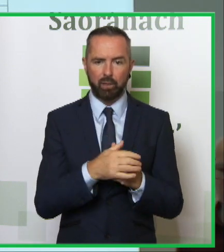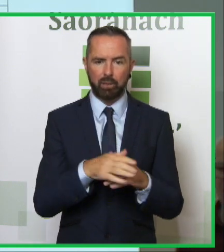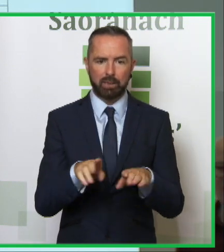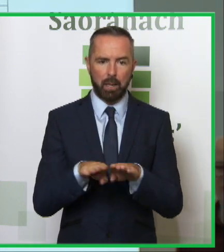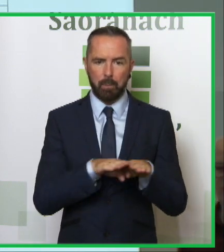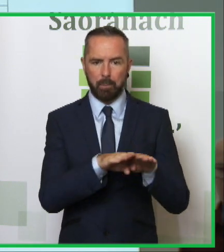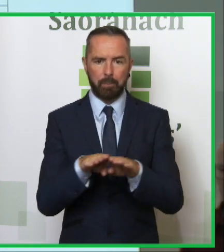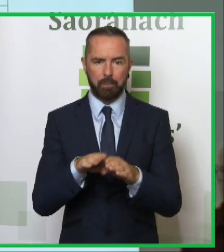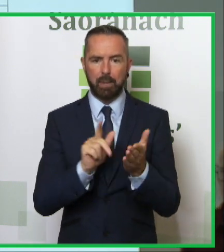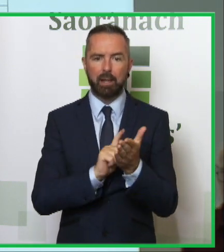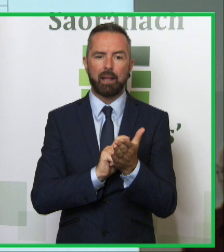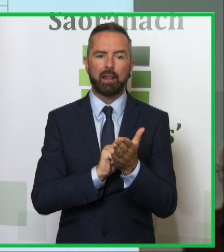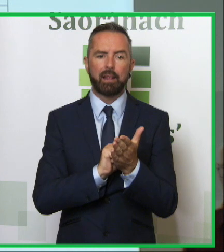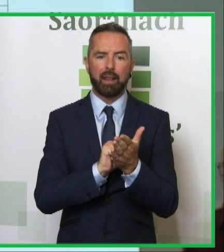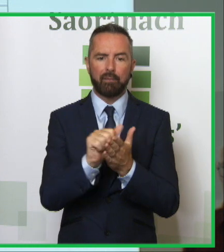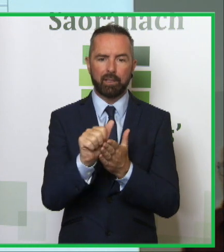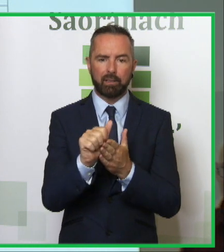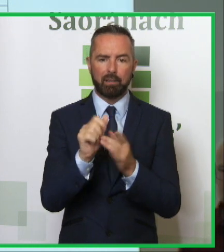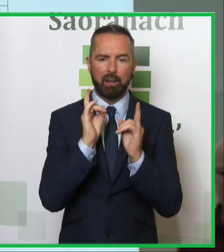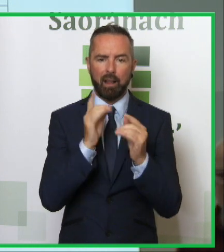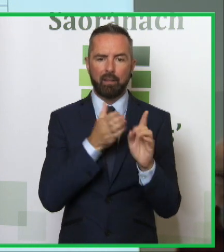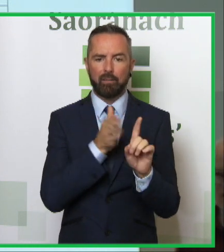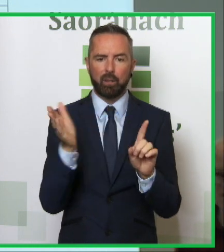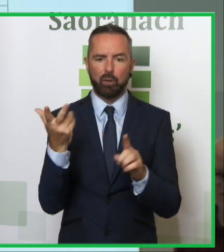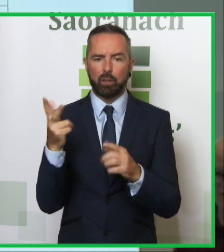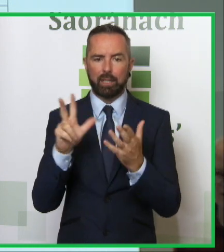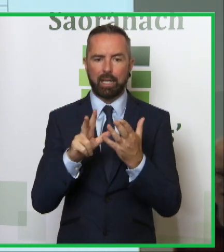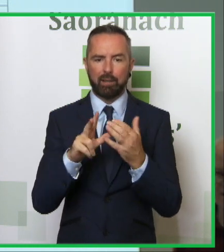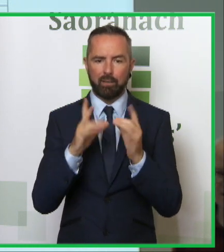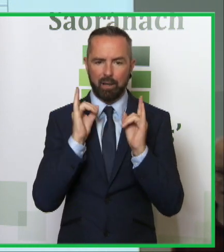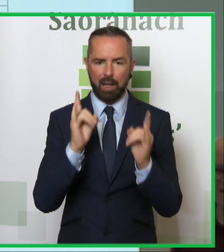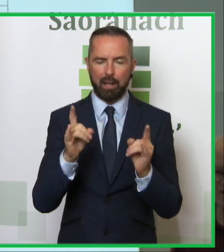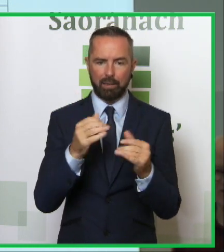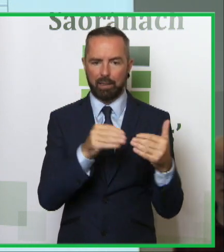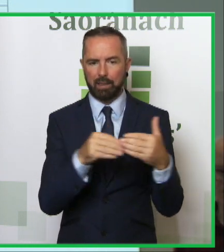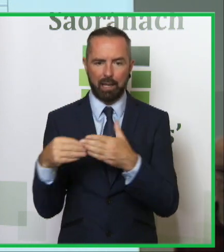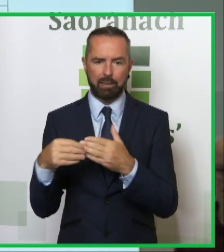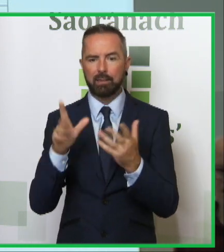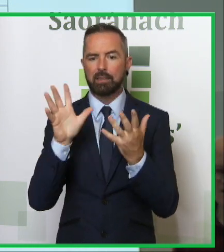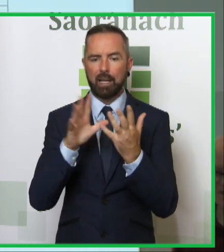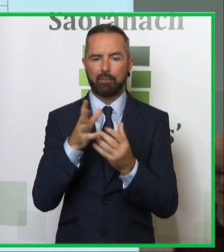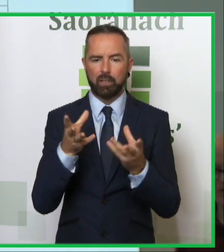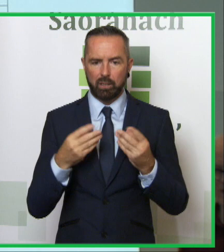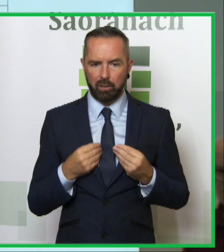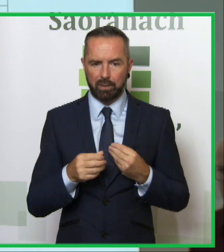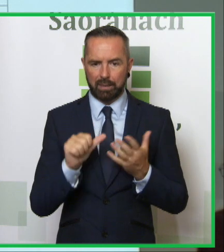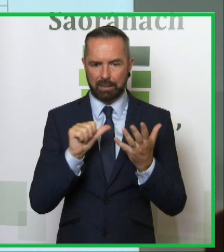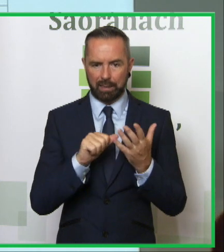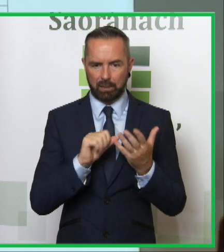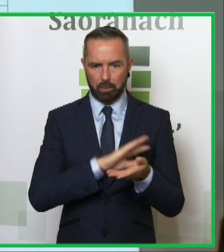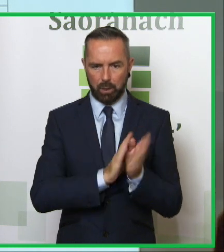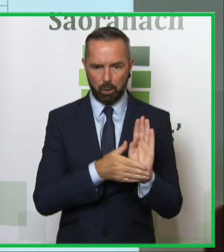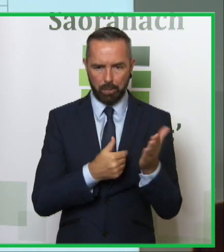quo, 11 for health diversion, 38 for comprehensive health-led, 10 for tolerance, 6 for